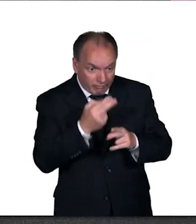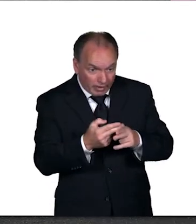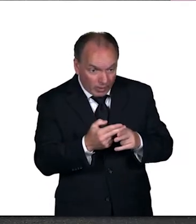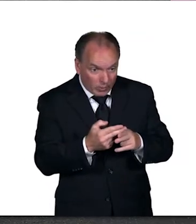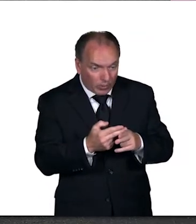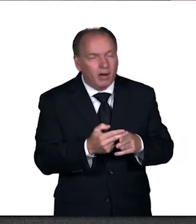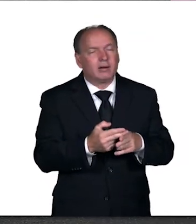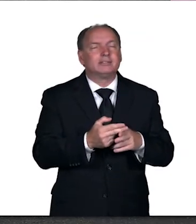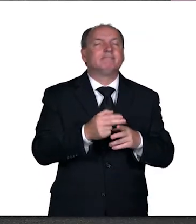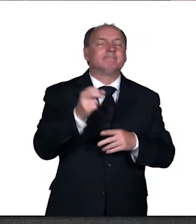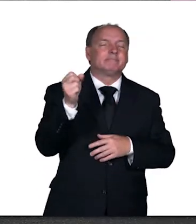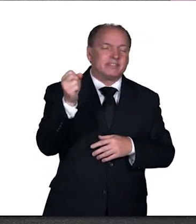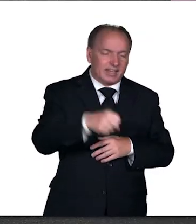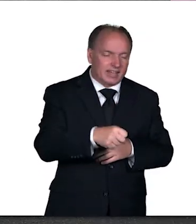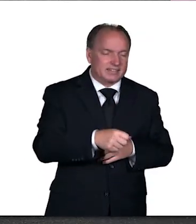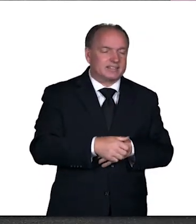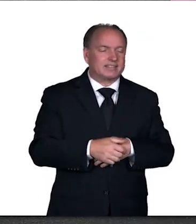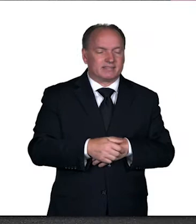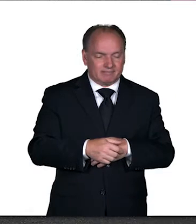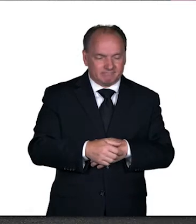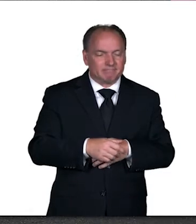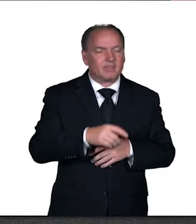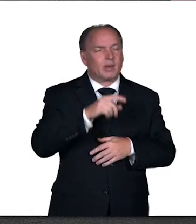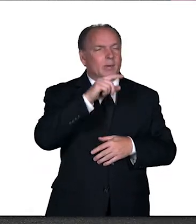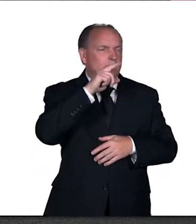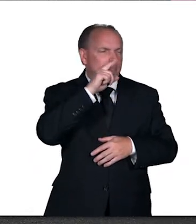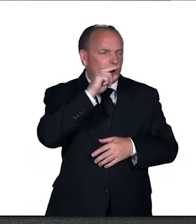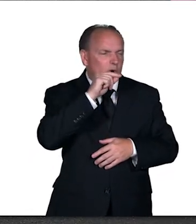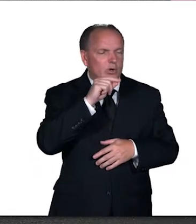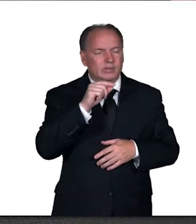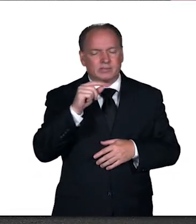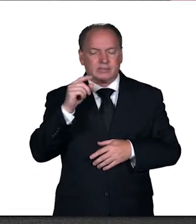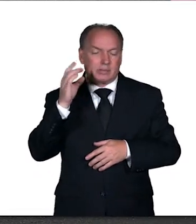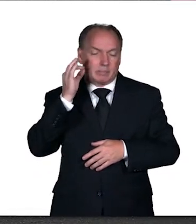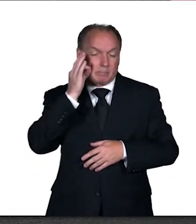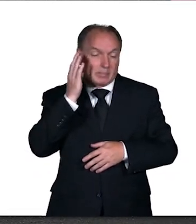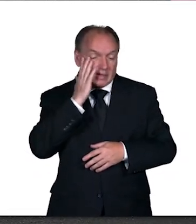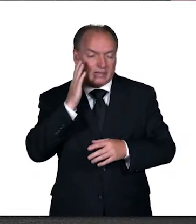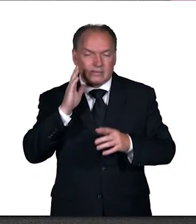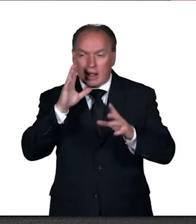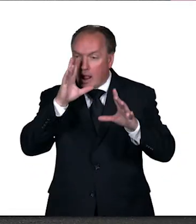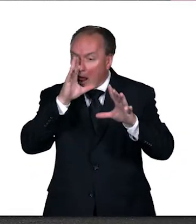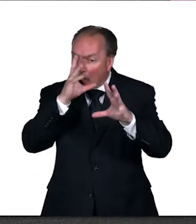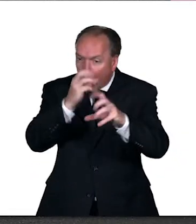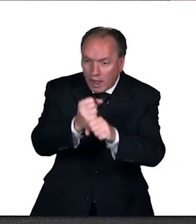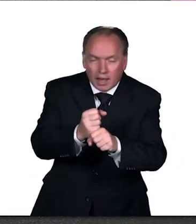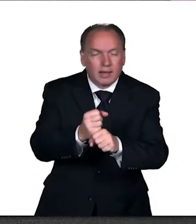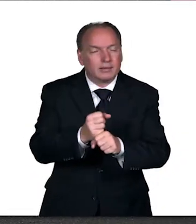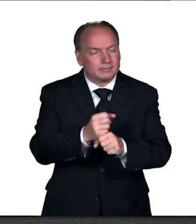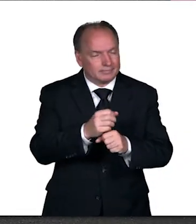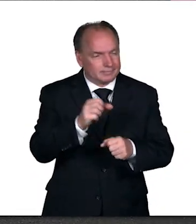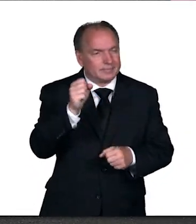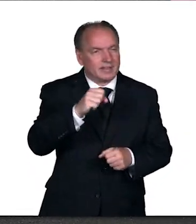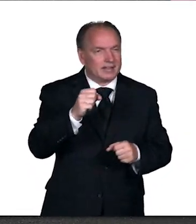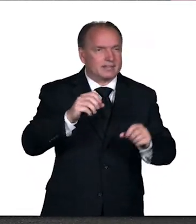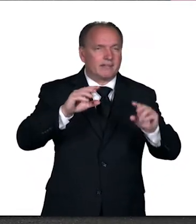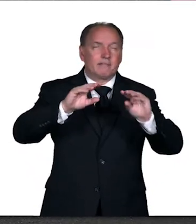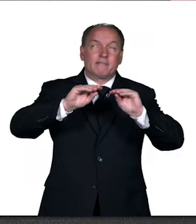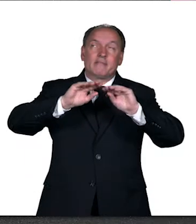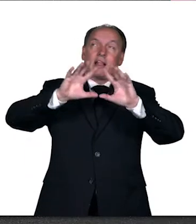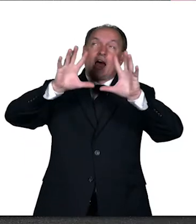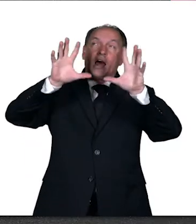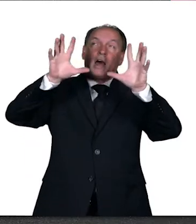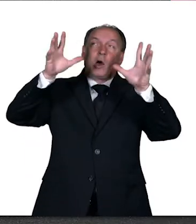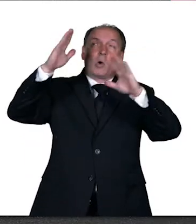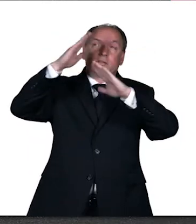attracts birds and bees? Yes, great job. So the flower is going to be